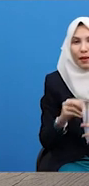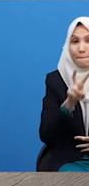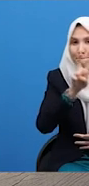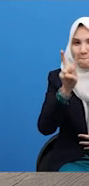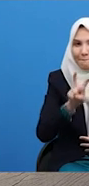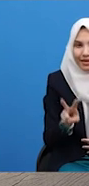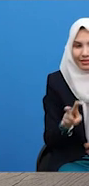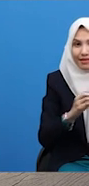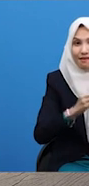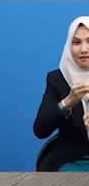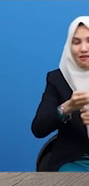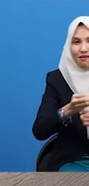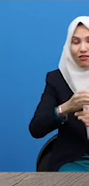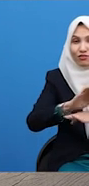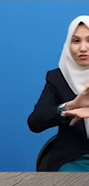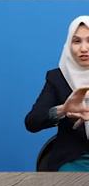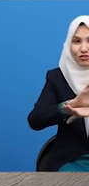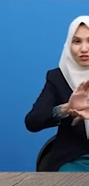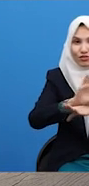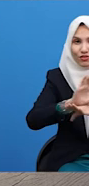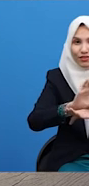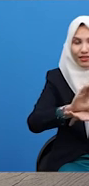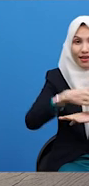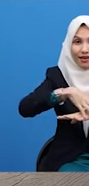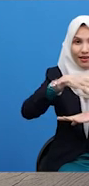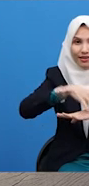pizza or chocolate cake?